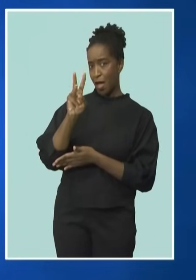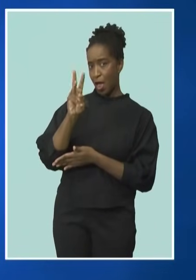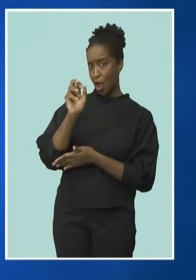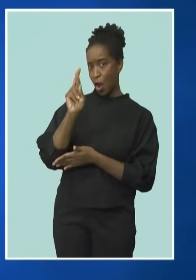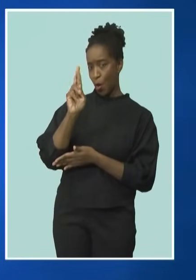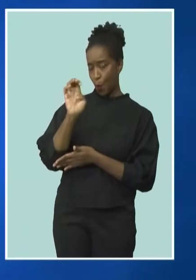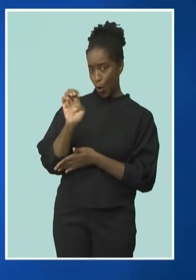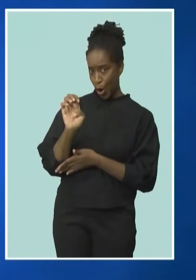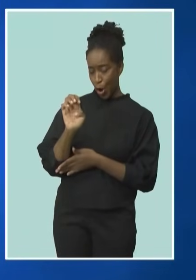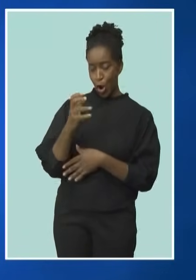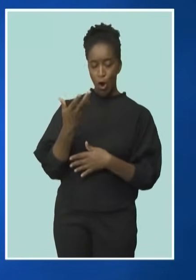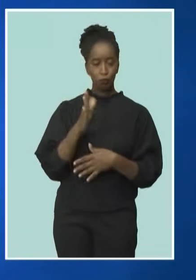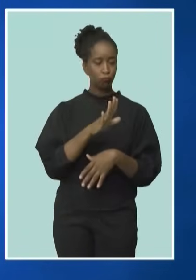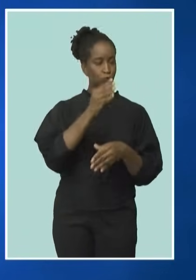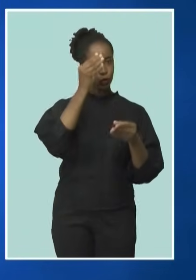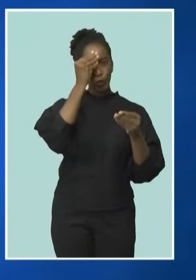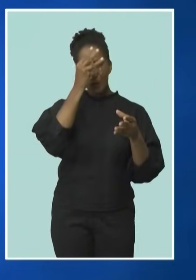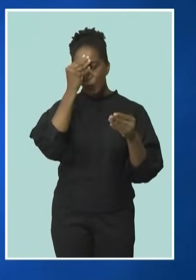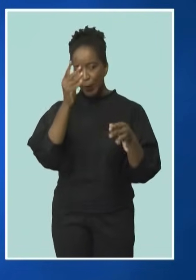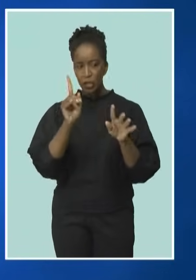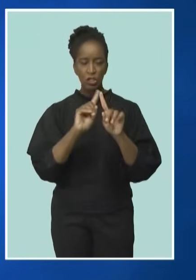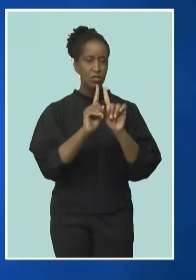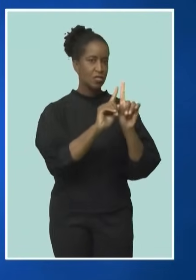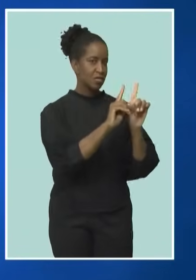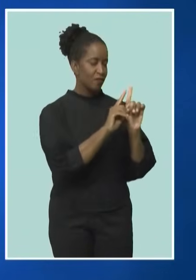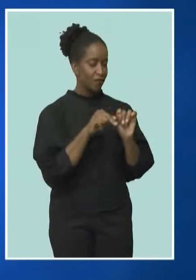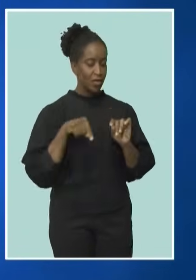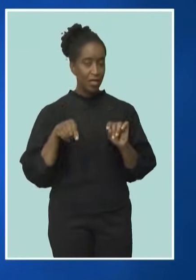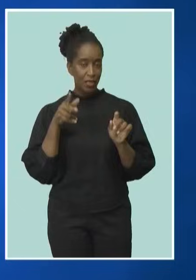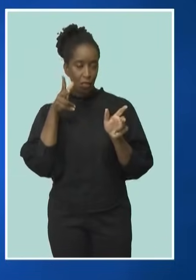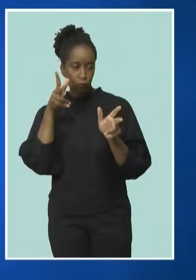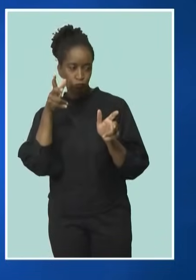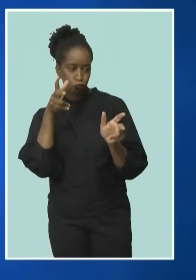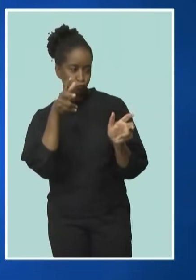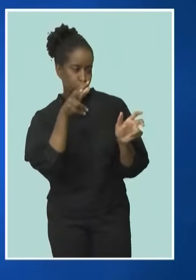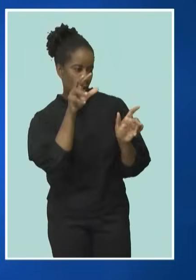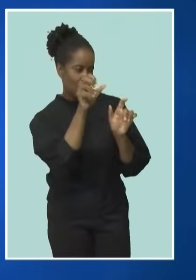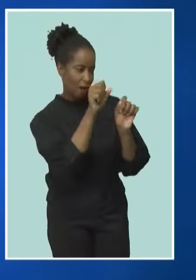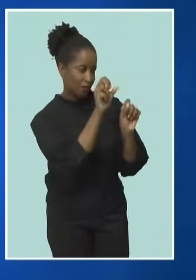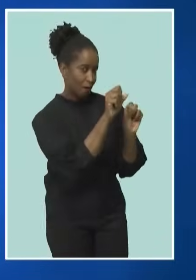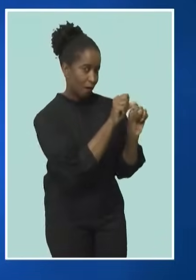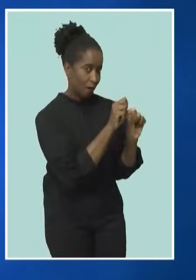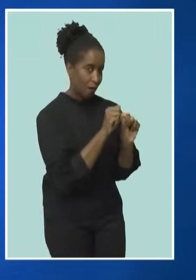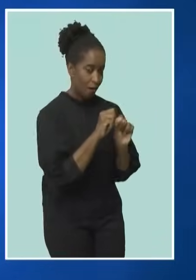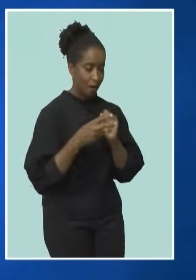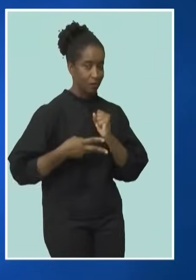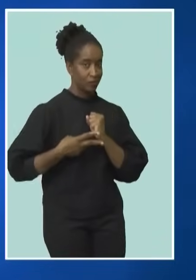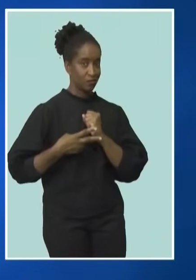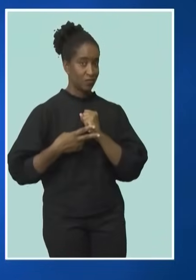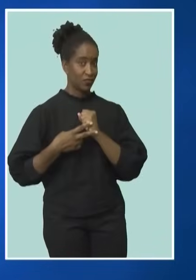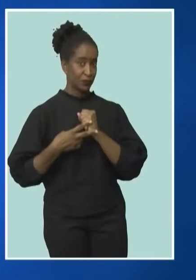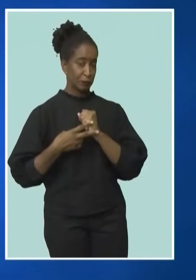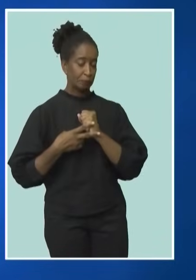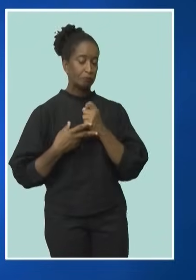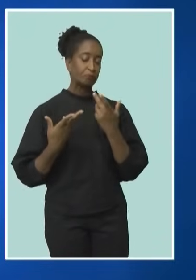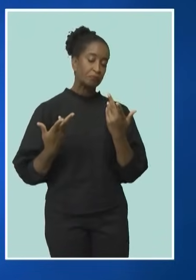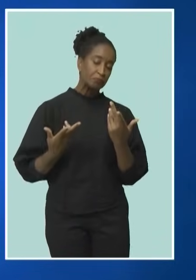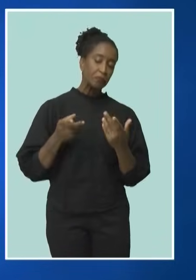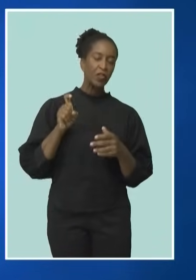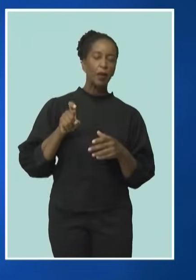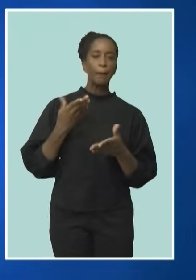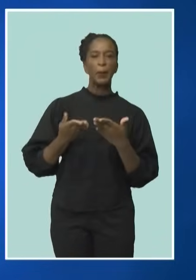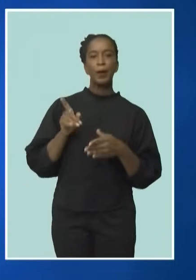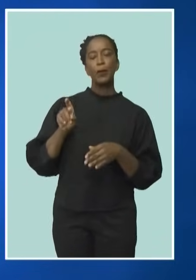of information, data, etc. And it also uses a NATS process maybe to encrypt the information